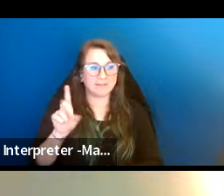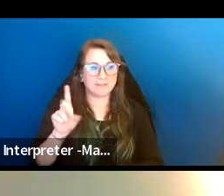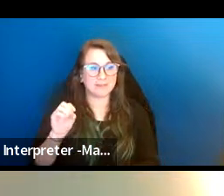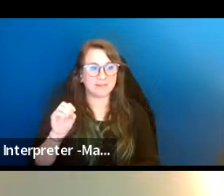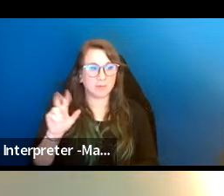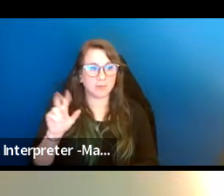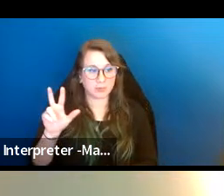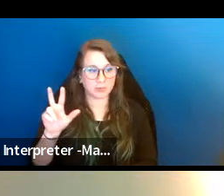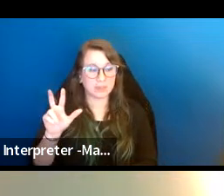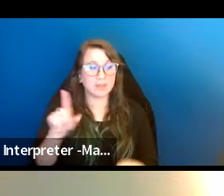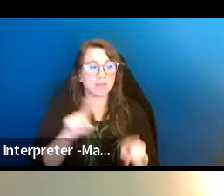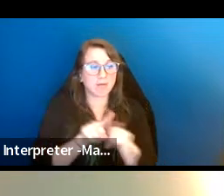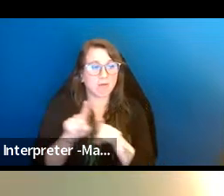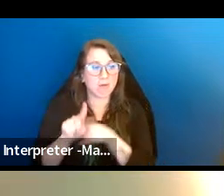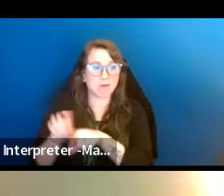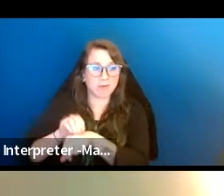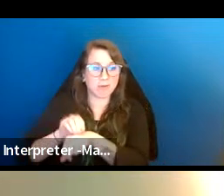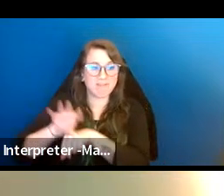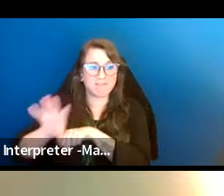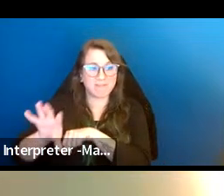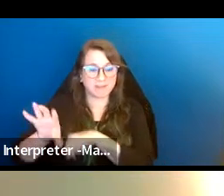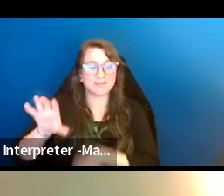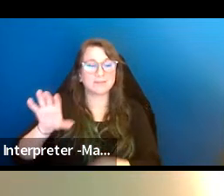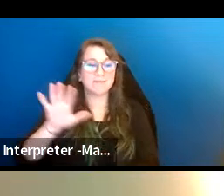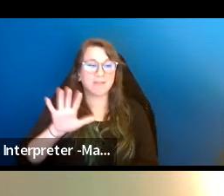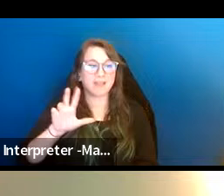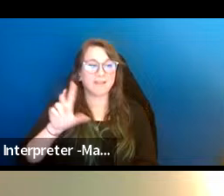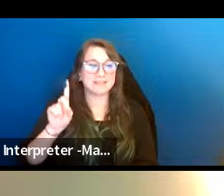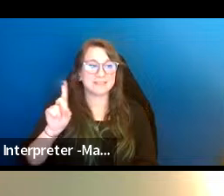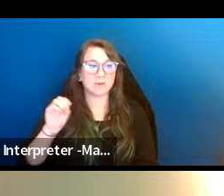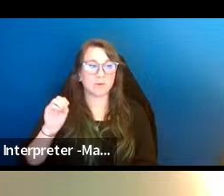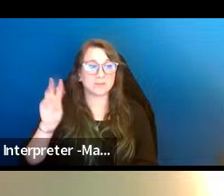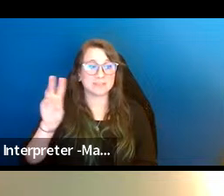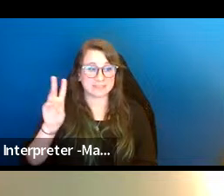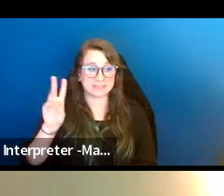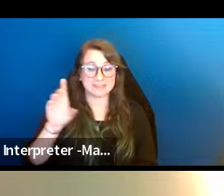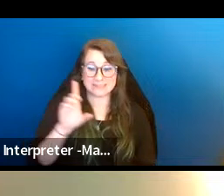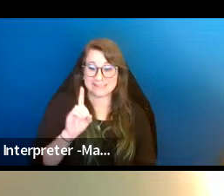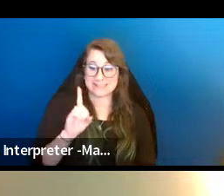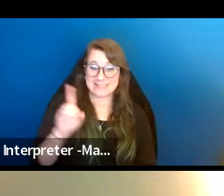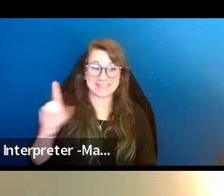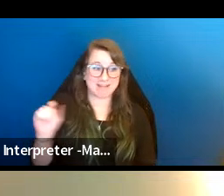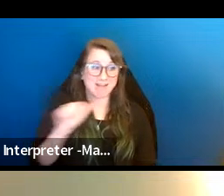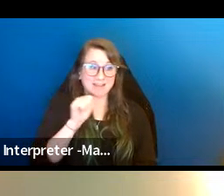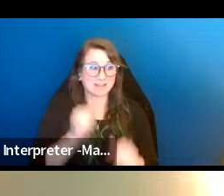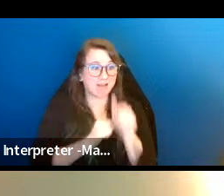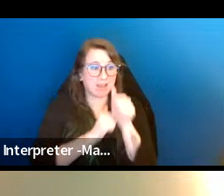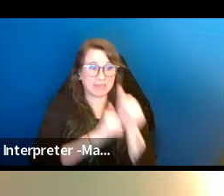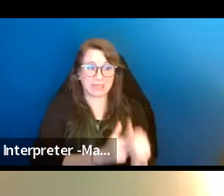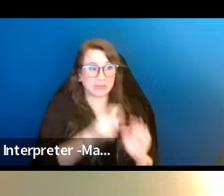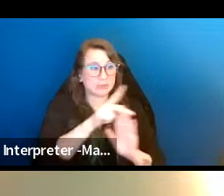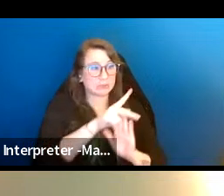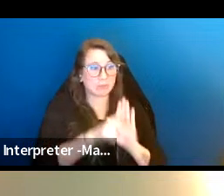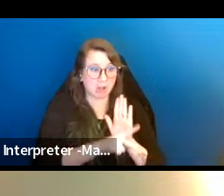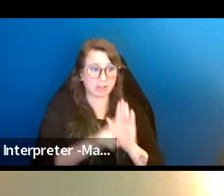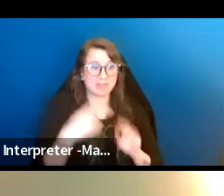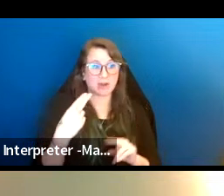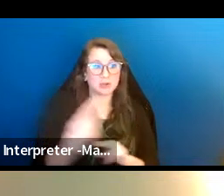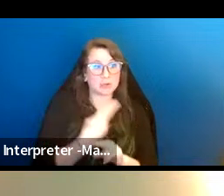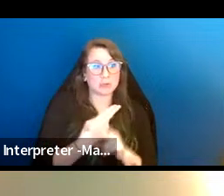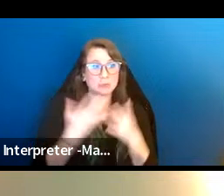that also affect 5D06, DDOT is not adhering to a protocol that is user